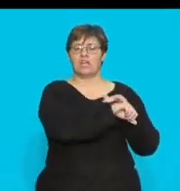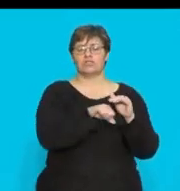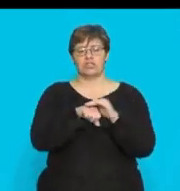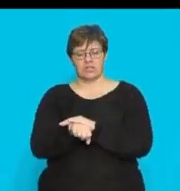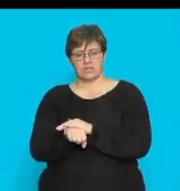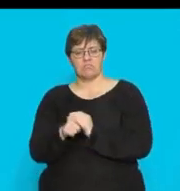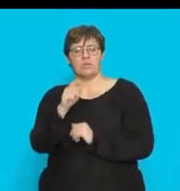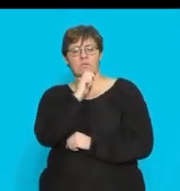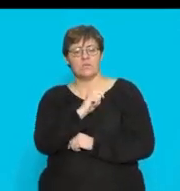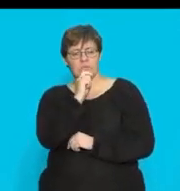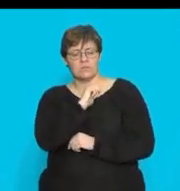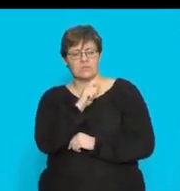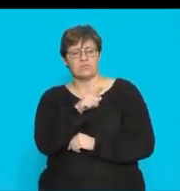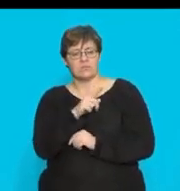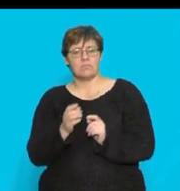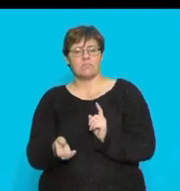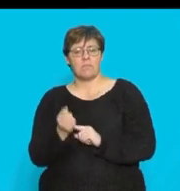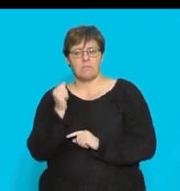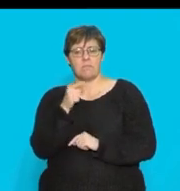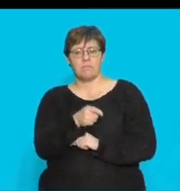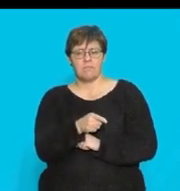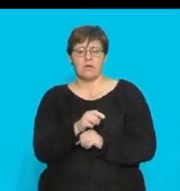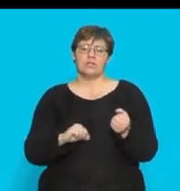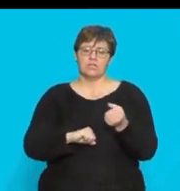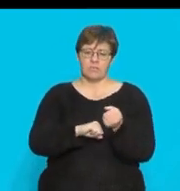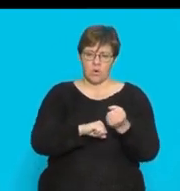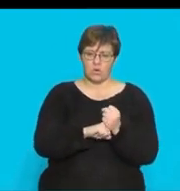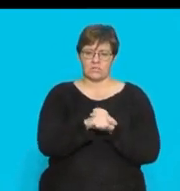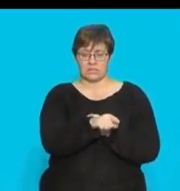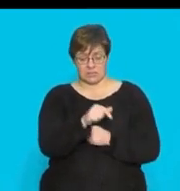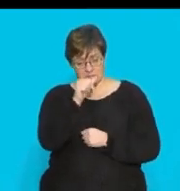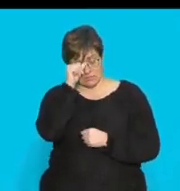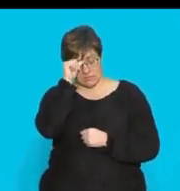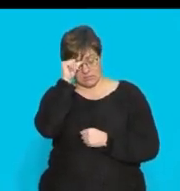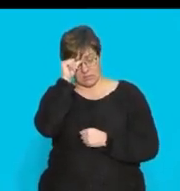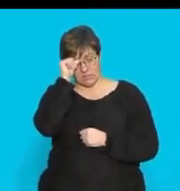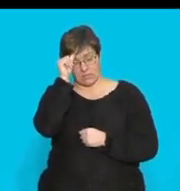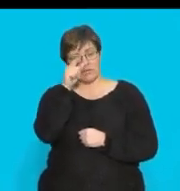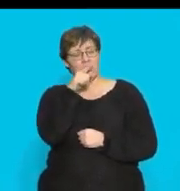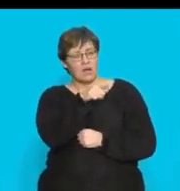reproduction are used by the waterblommetjie? So we know that the